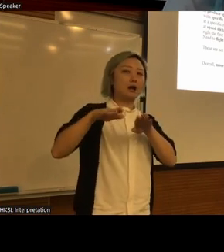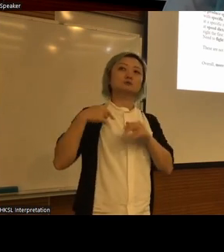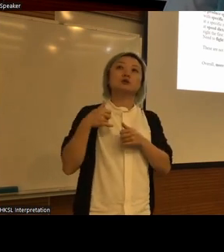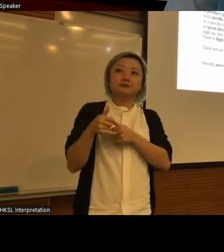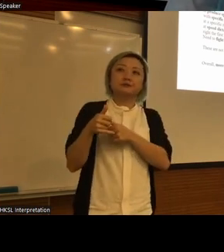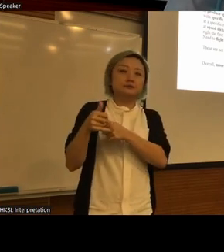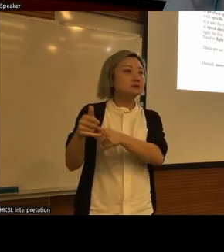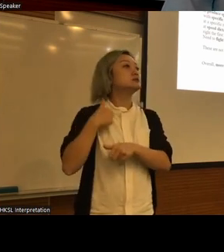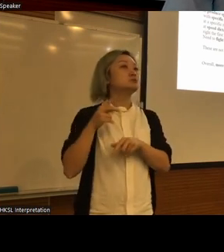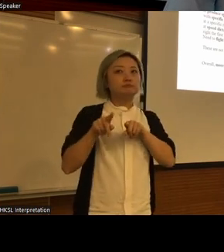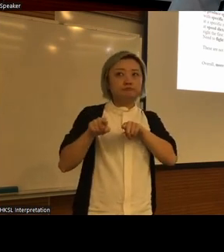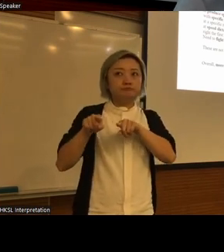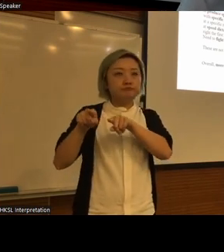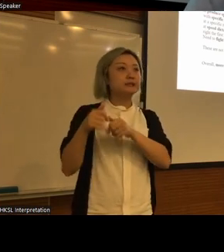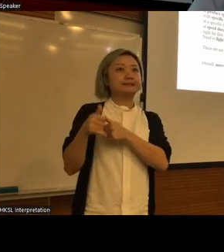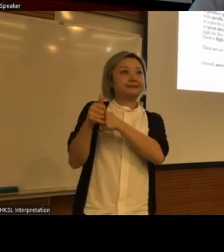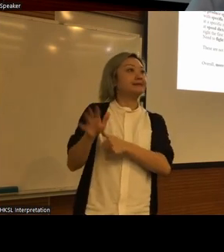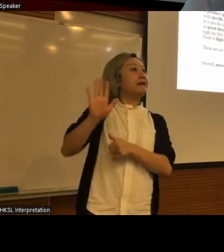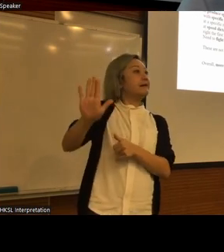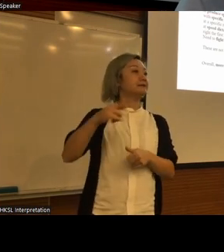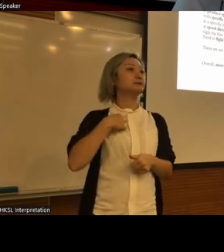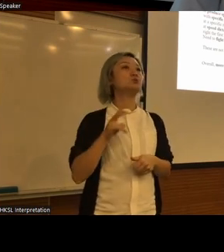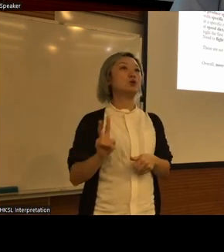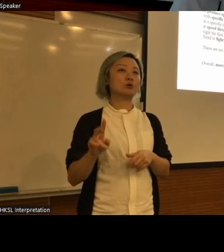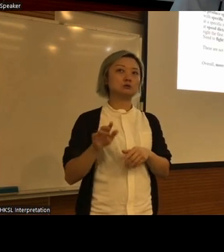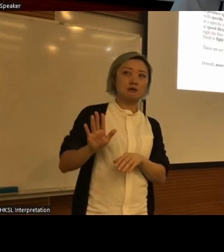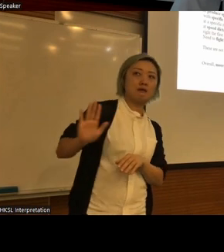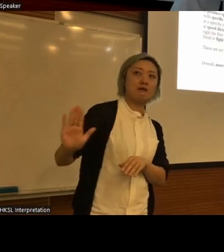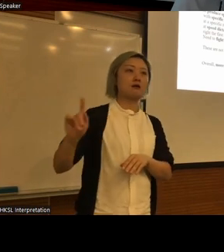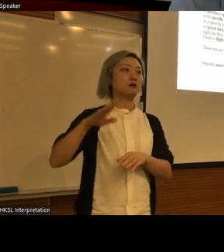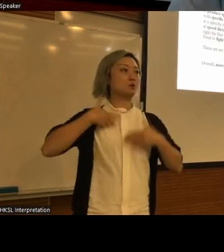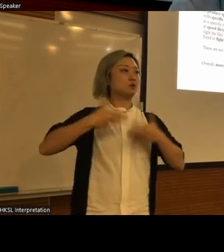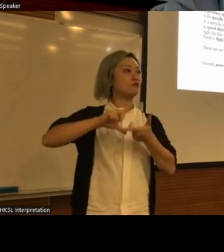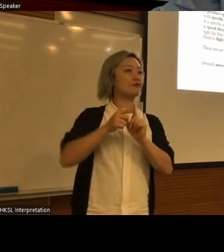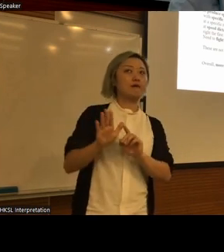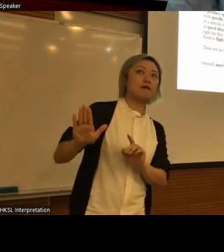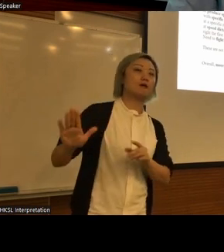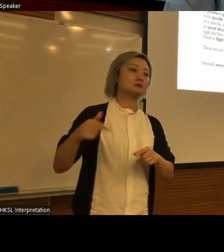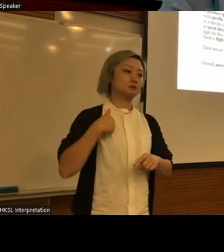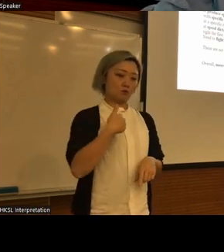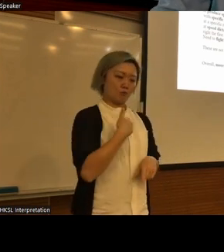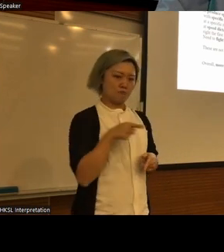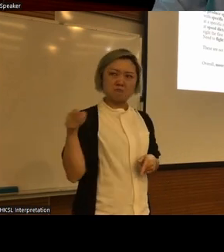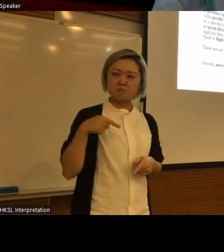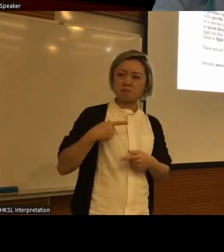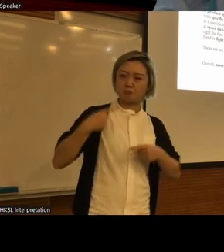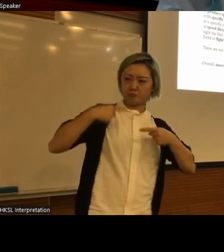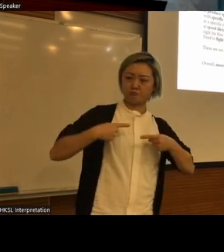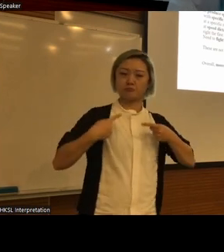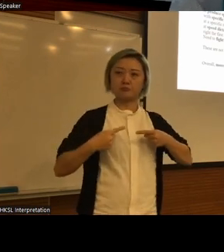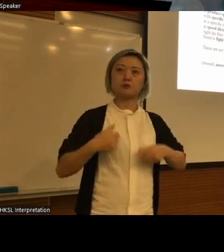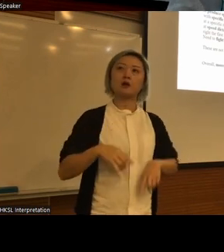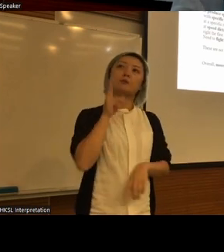have to speak at a speed which is imposed by the speaker. So if you need more time to find a word,